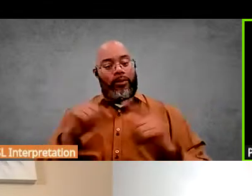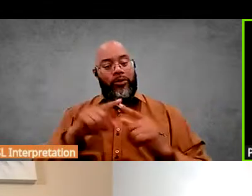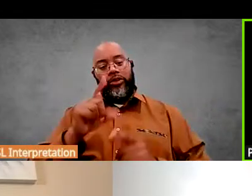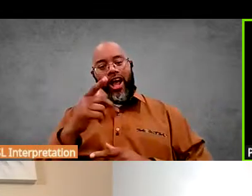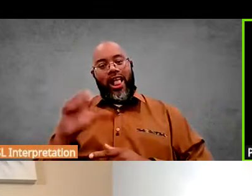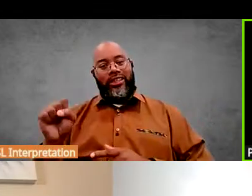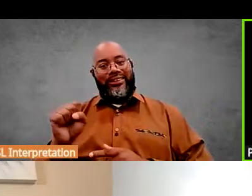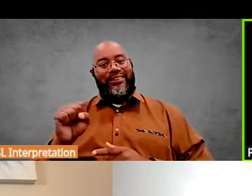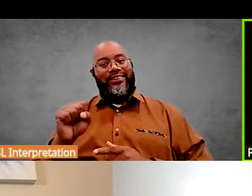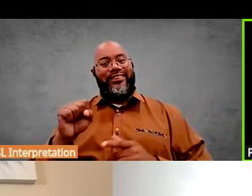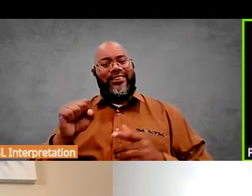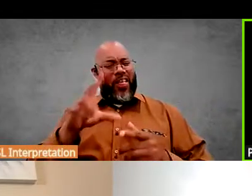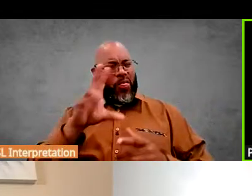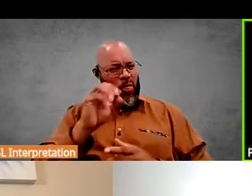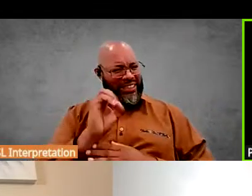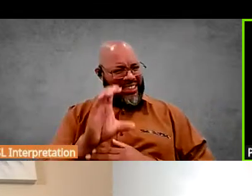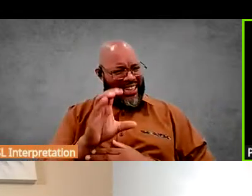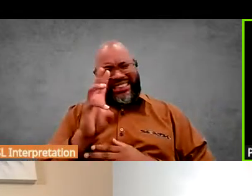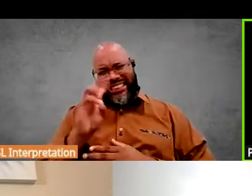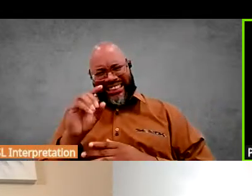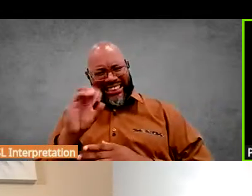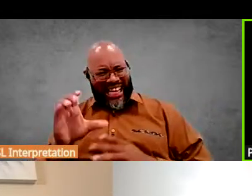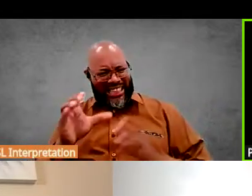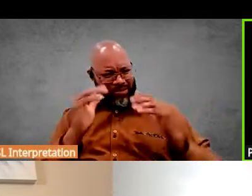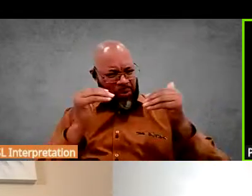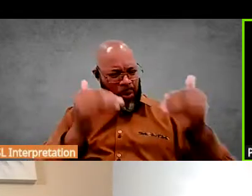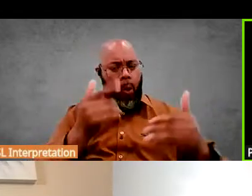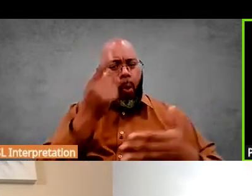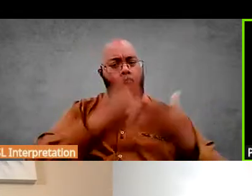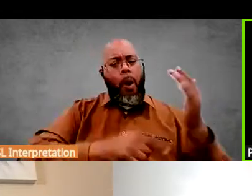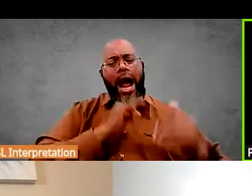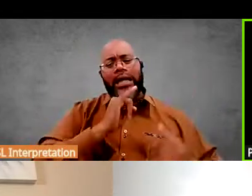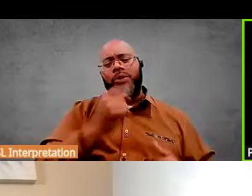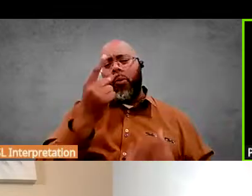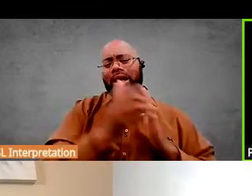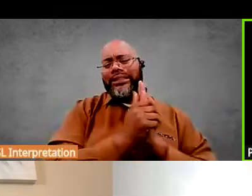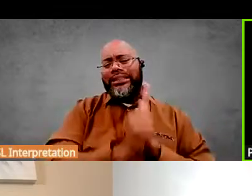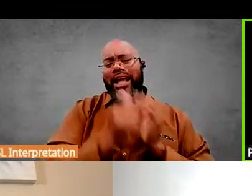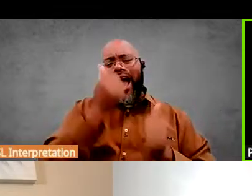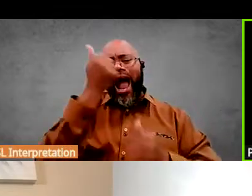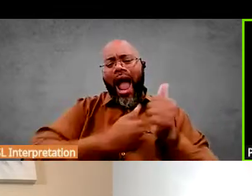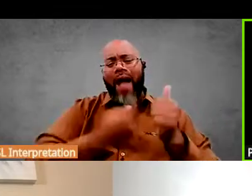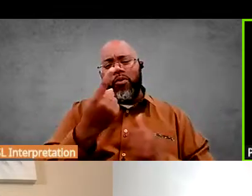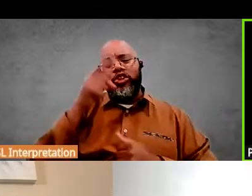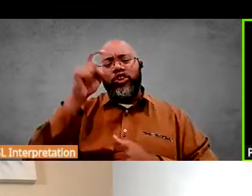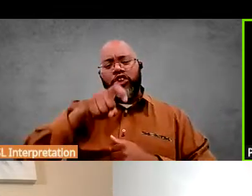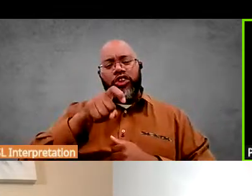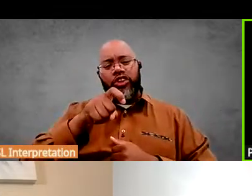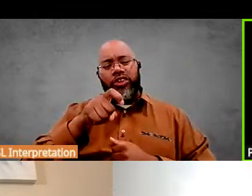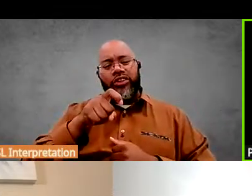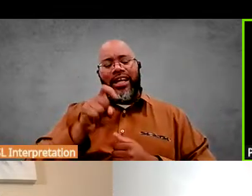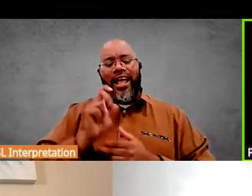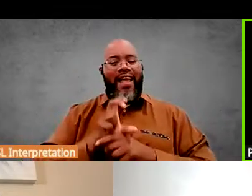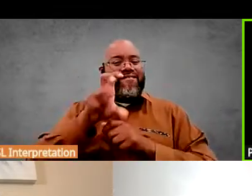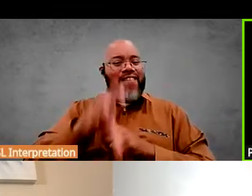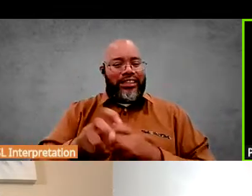this in 30 to 60 seconds. So, what is one skill everyone should invest